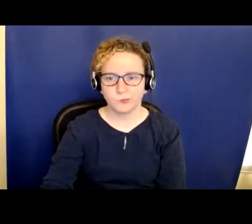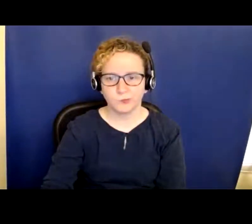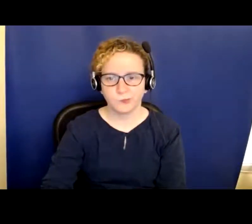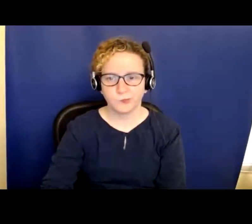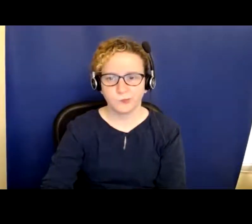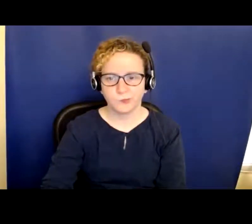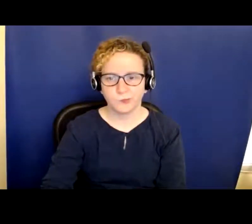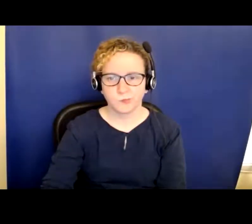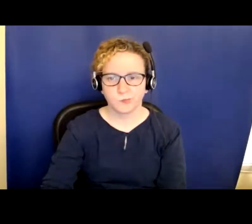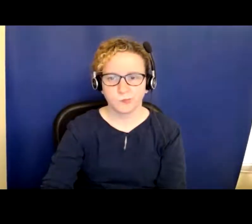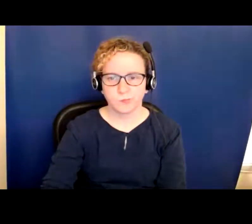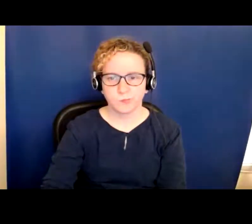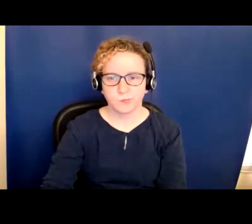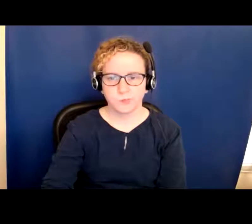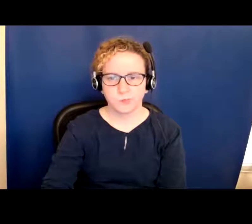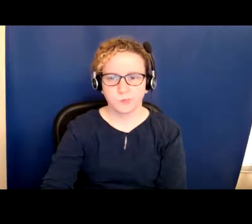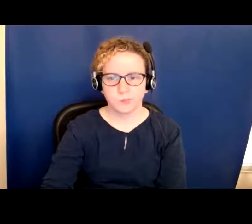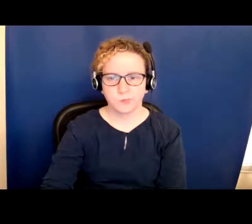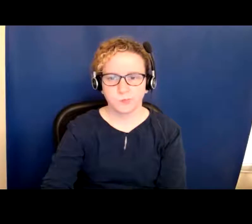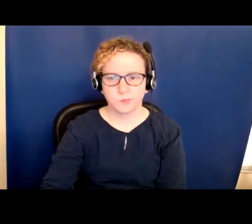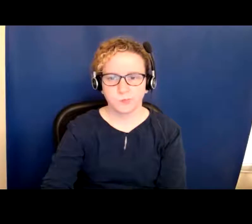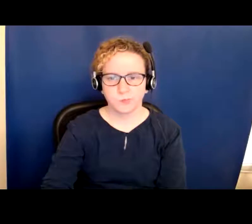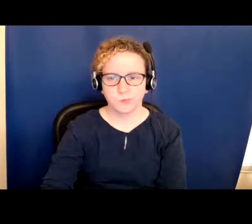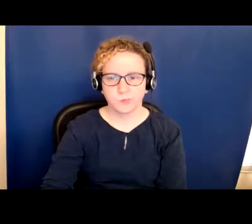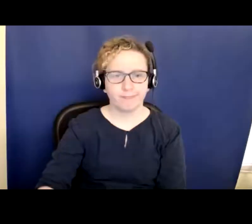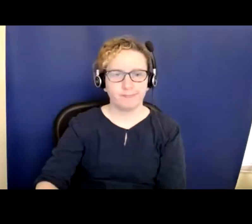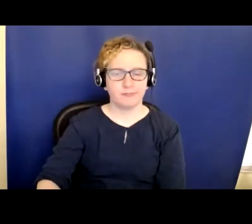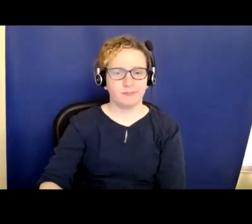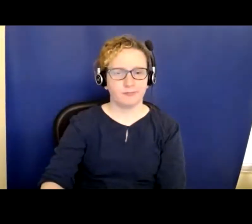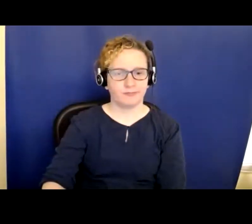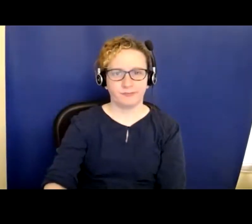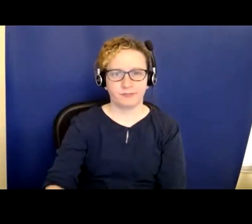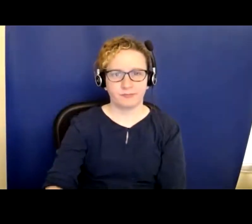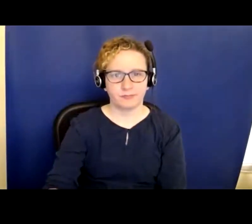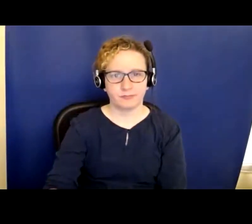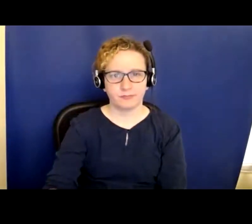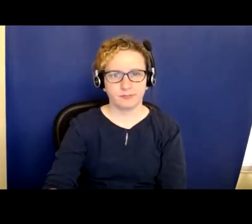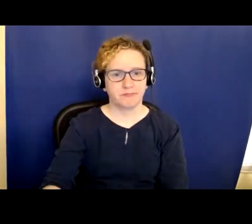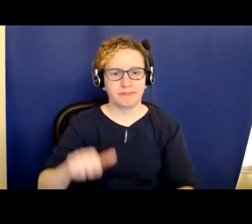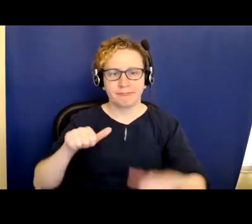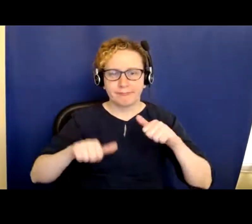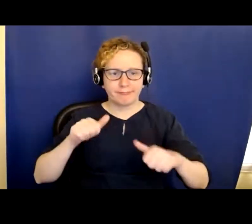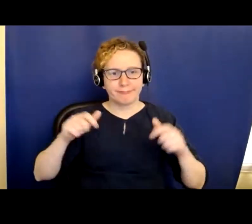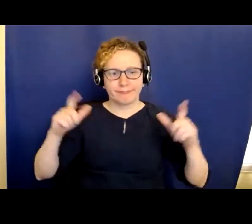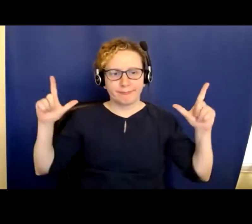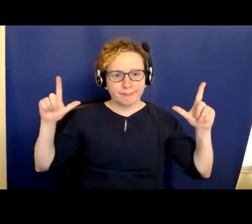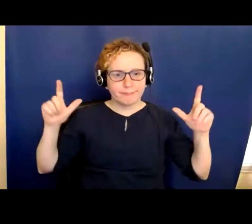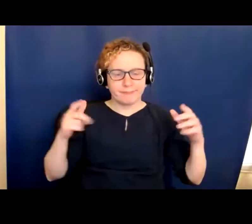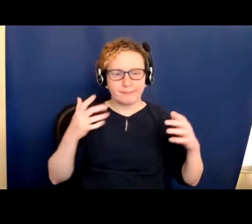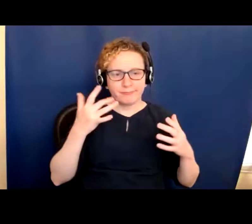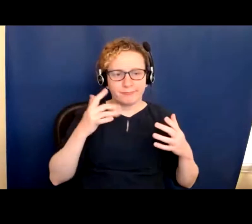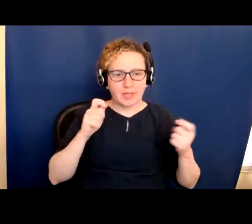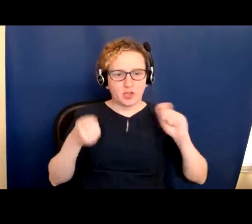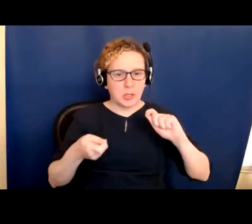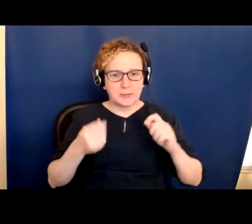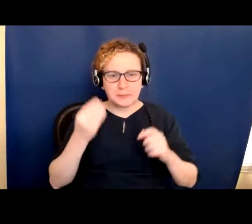by learning from what has happened in the last year and how programs